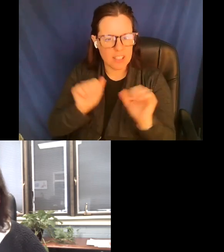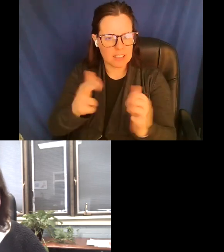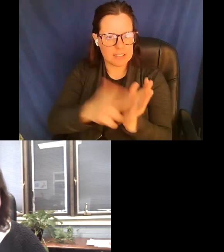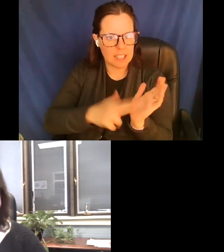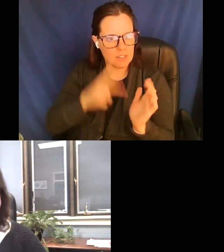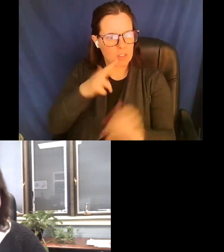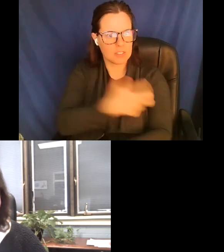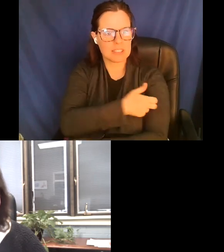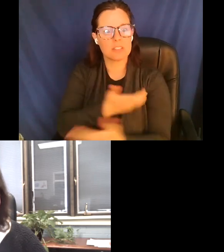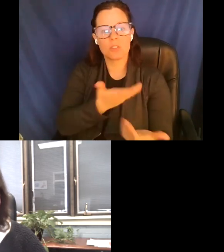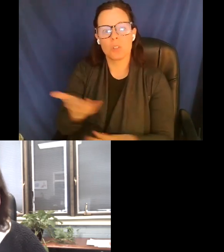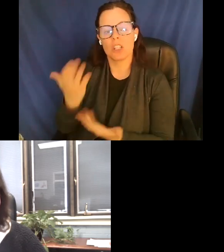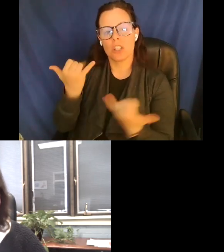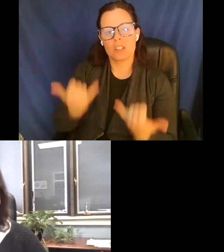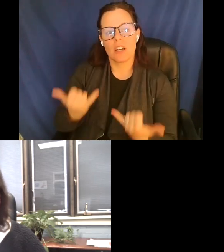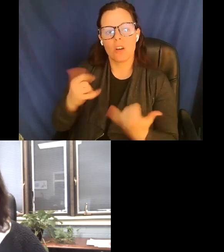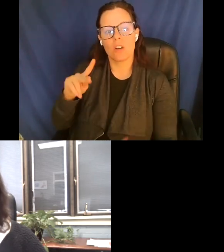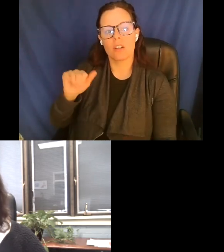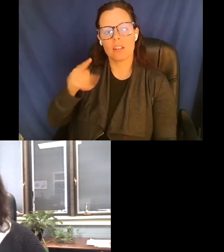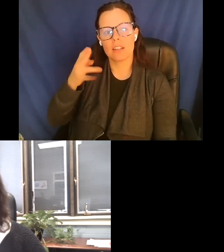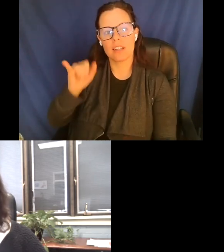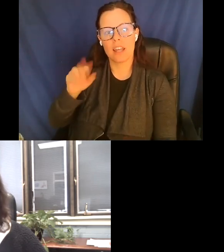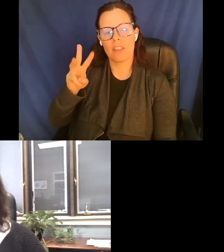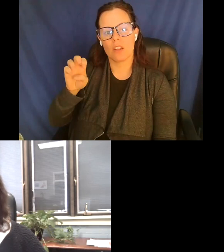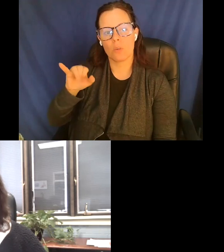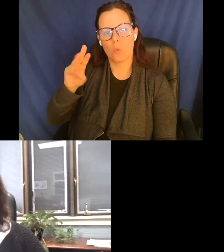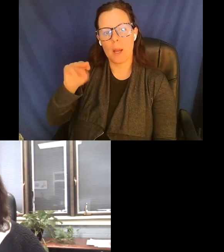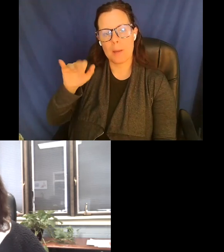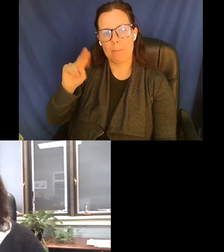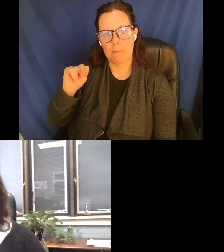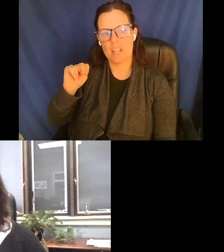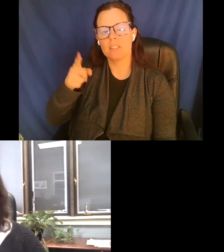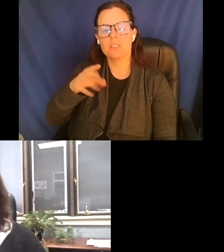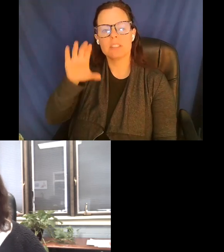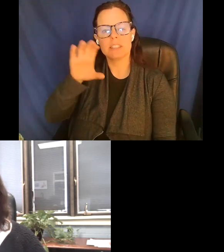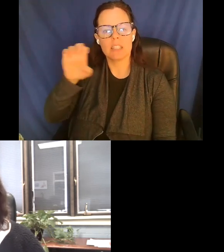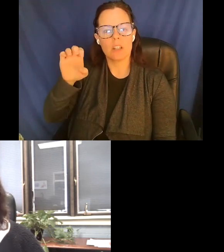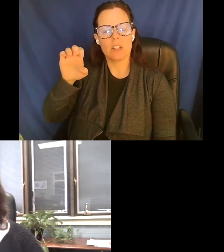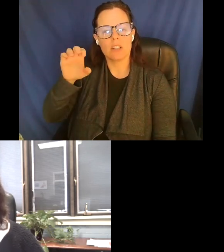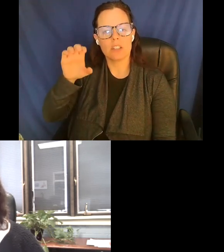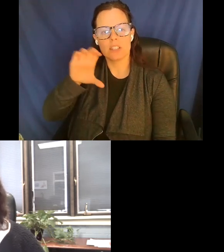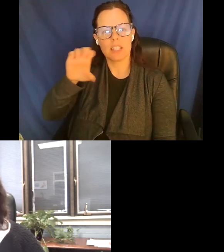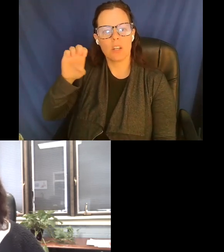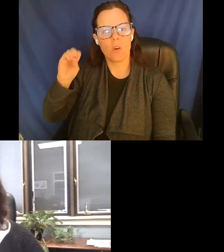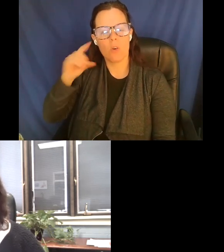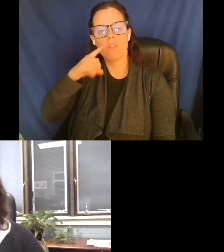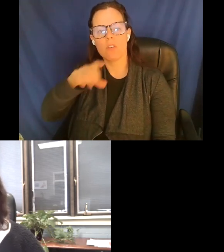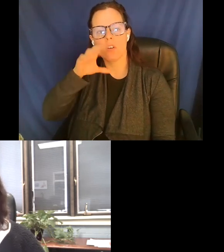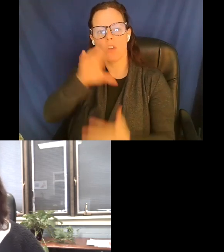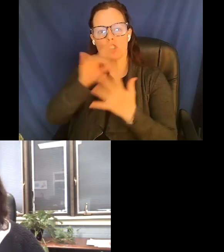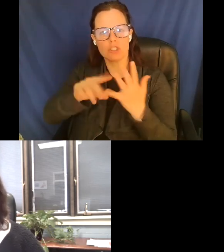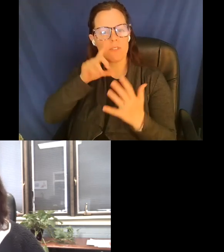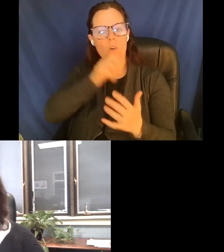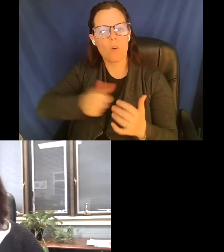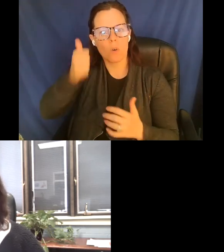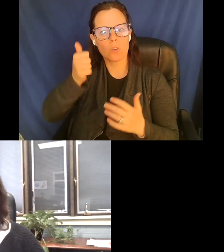now is Kathy Weiman, the Chief Executive Officer at Alternatives for the Older Adult. Thank you, Kathy. Thank you, Nita.